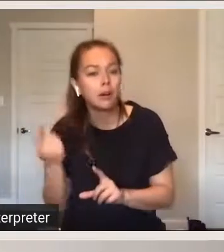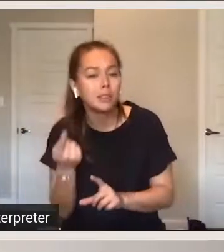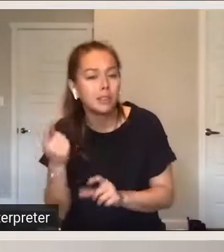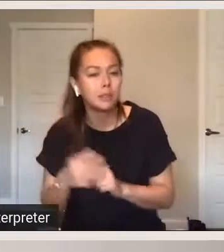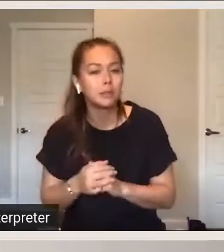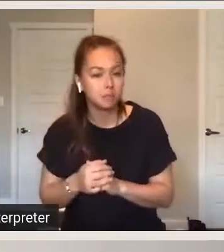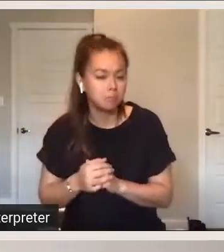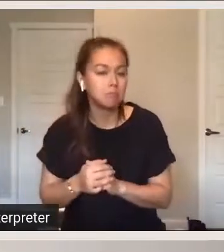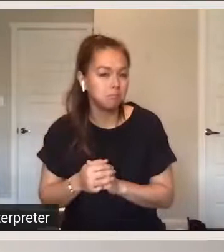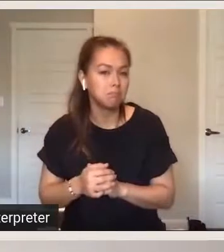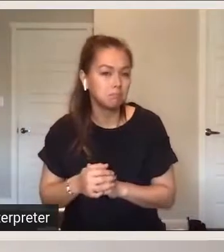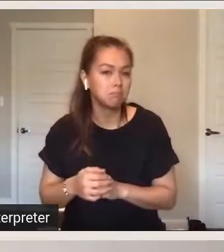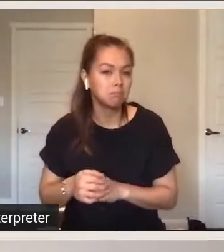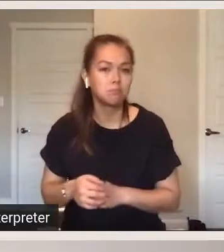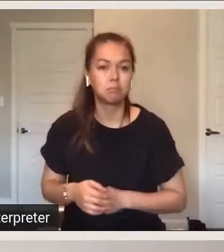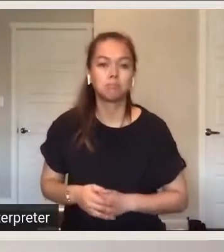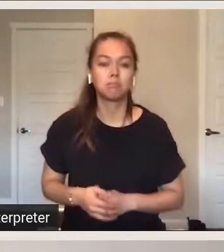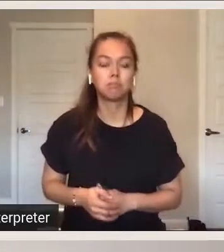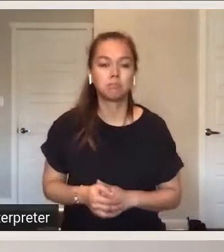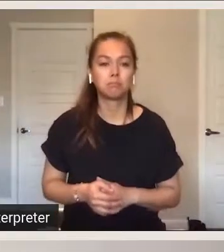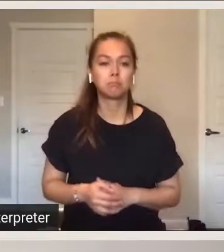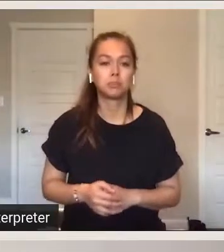guess.